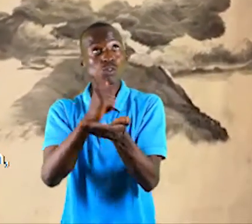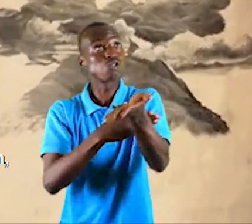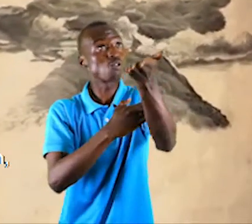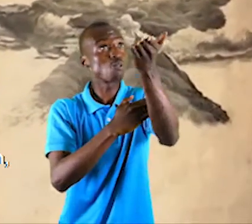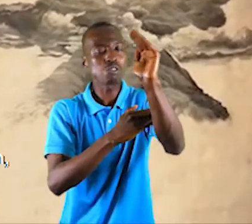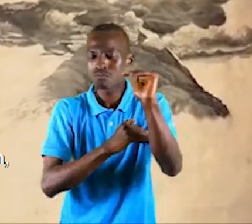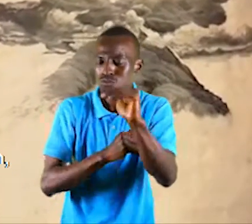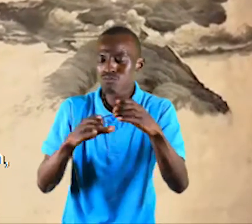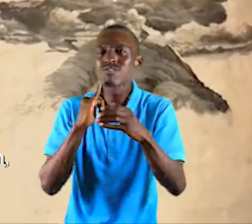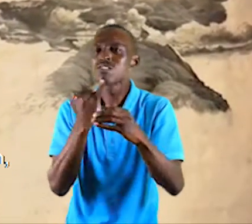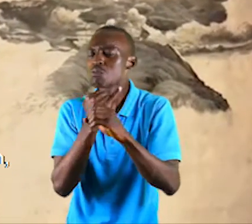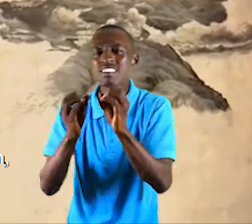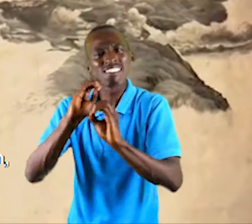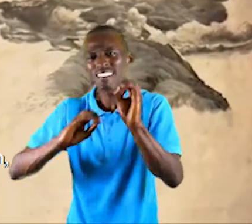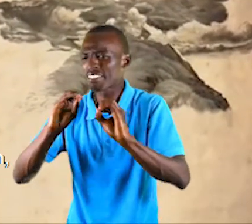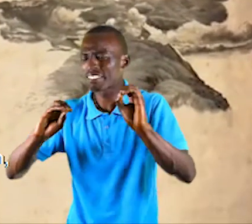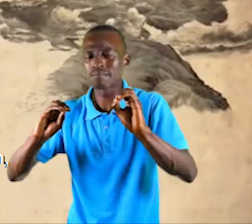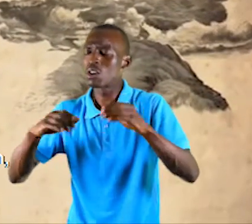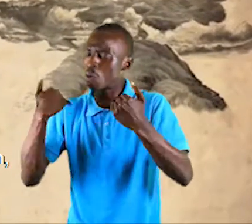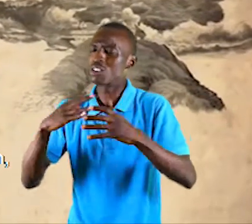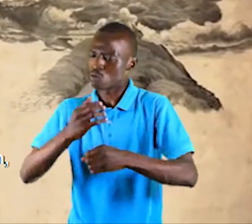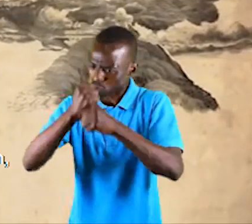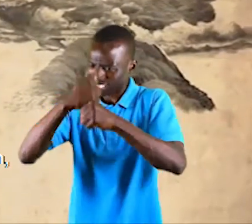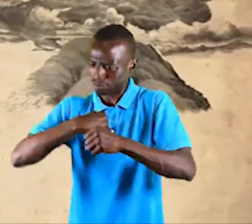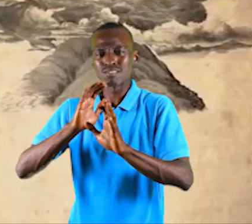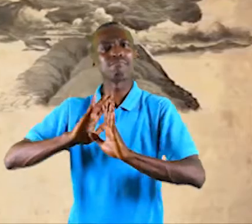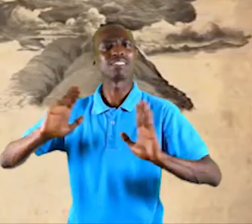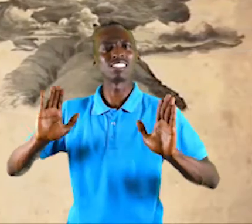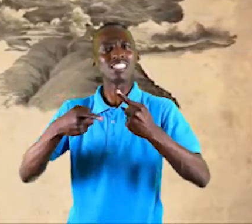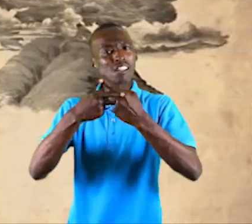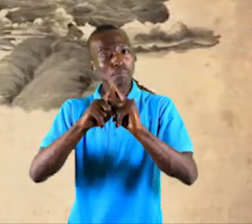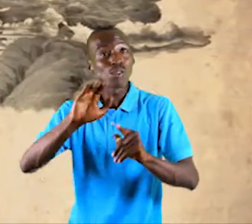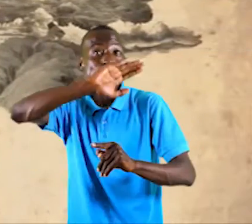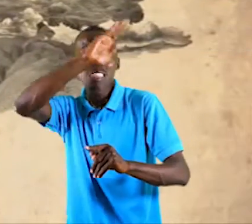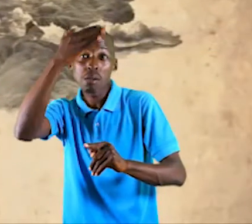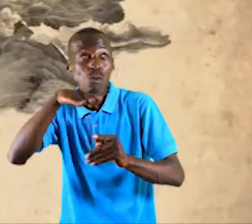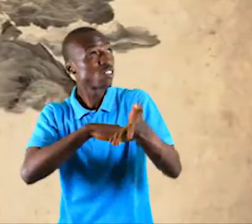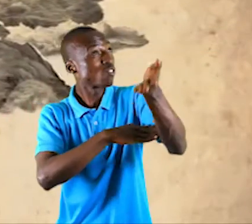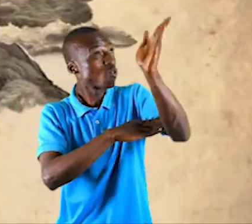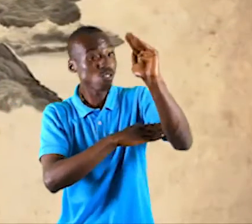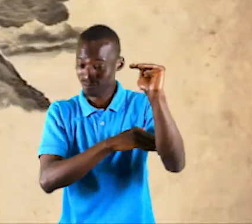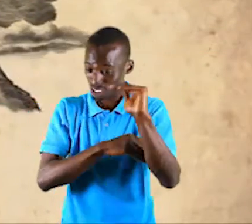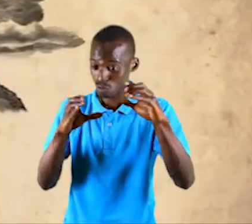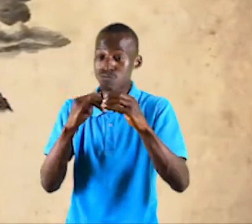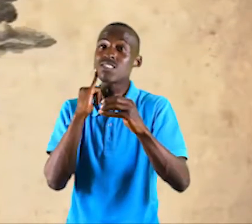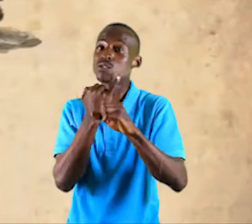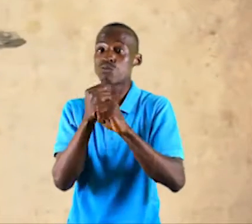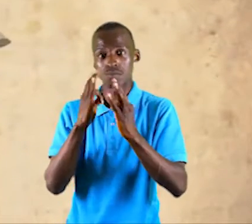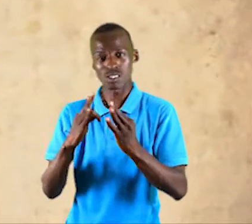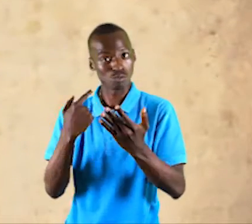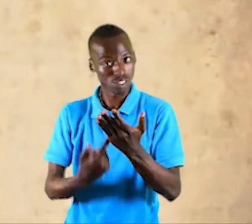God hasn't asked Israel to do anything in return, just to trust him. But here on this mountain, God is going to ask Israel to